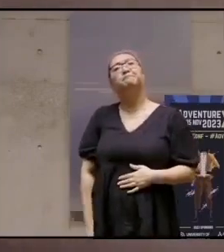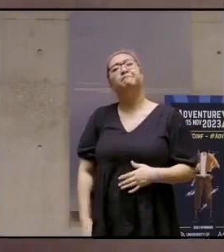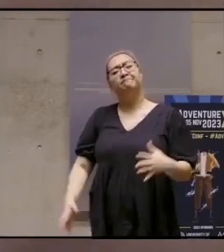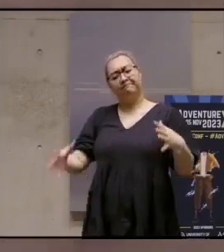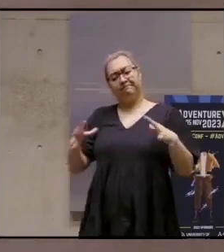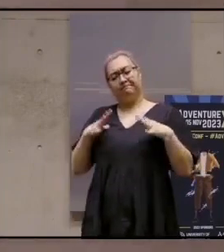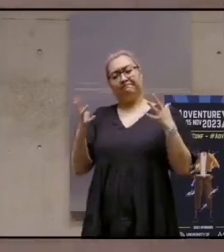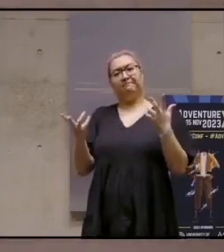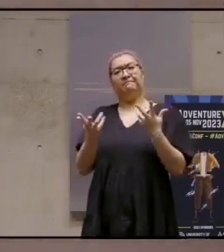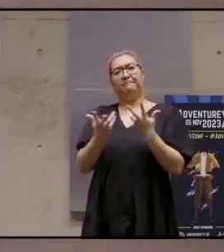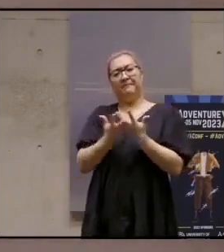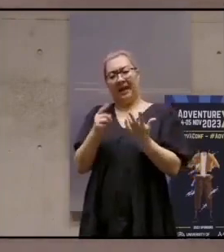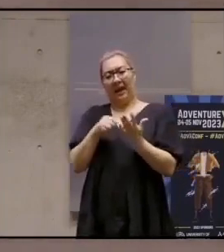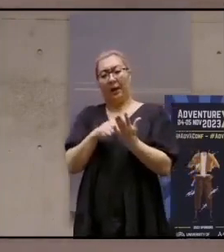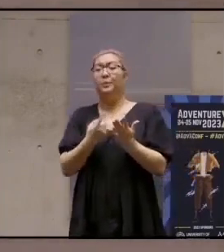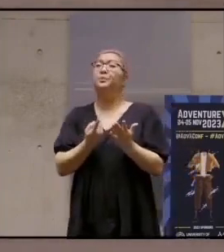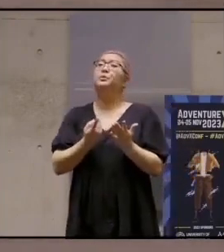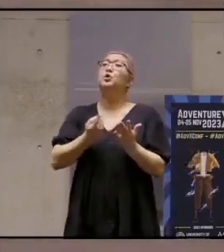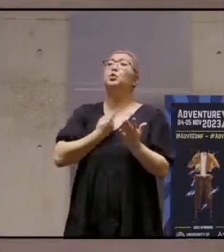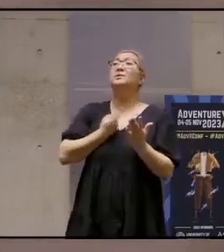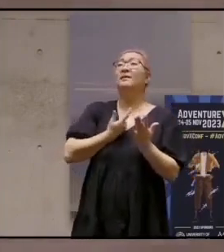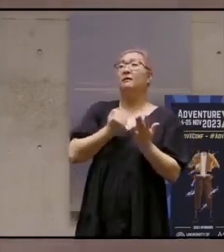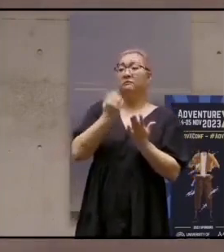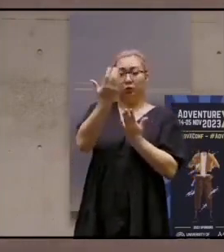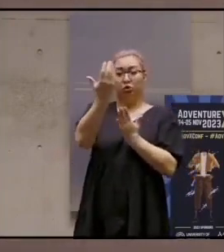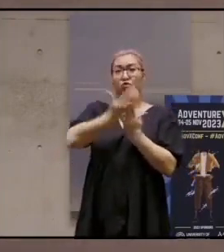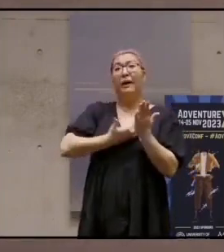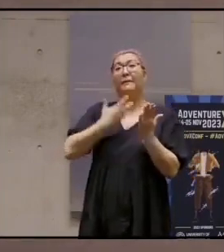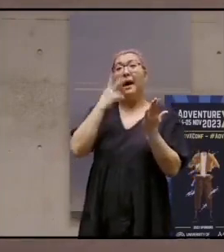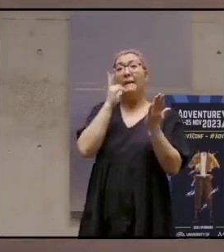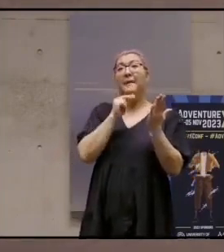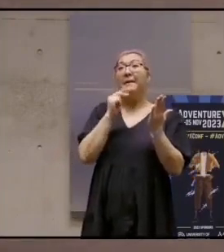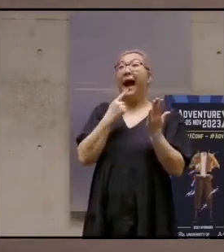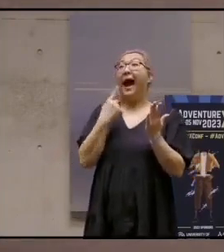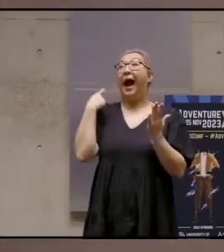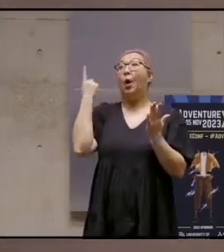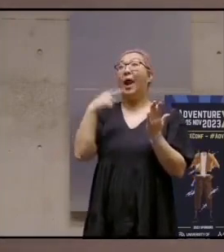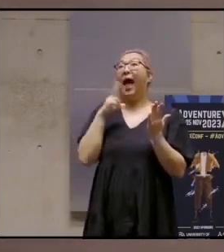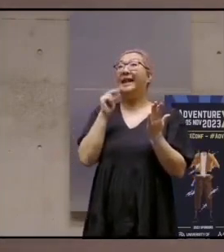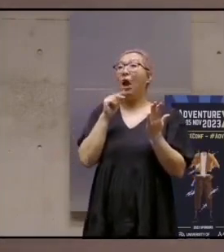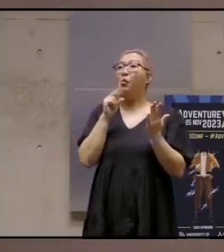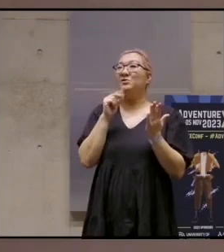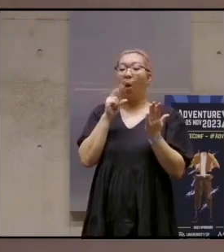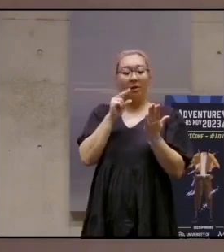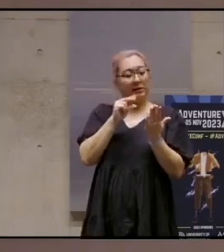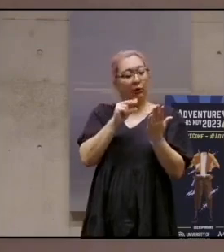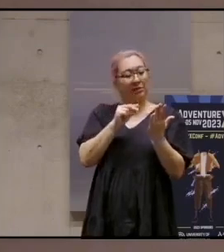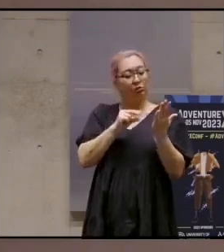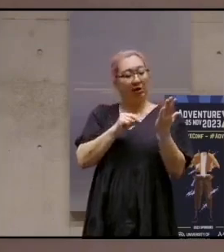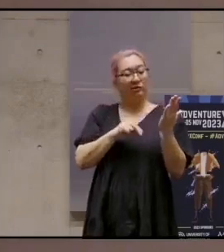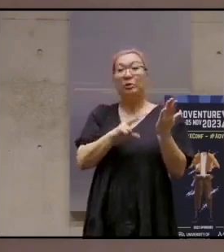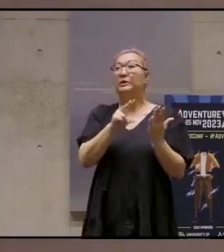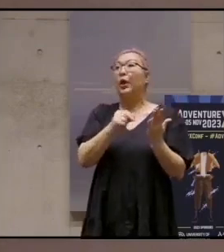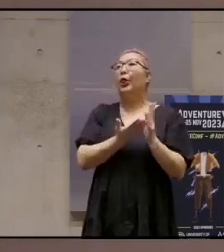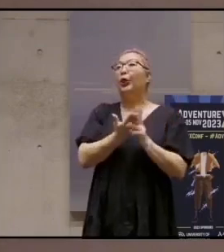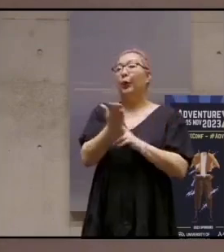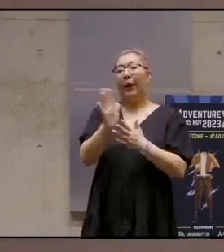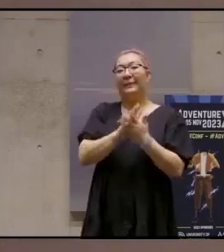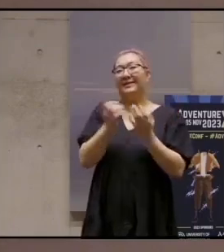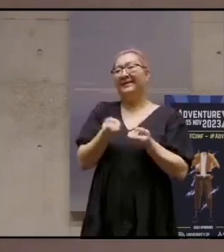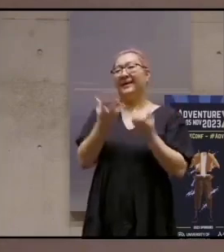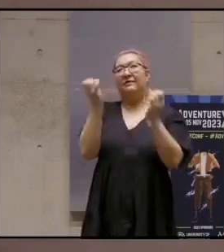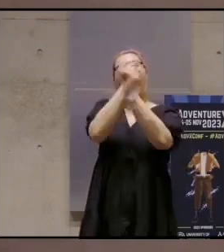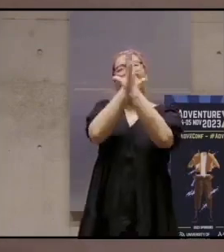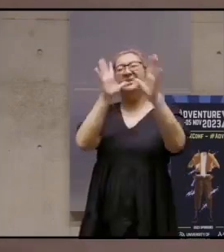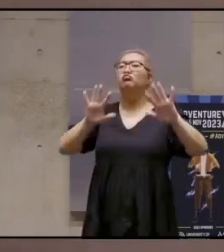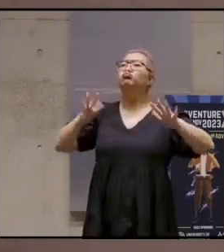is the first step to estimating how long it'll take. And it's also a really good way of spotting tongue twisters. Even include,